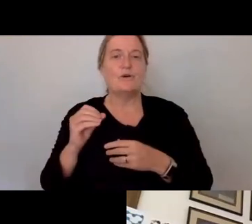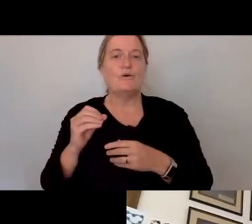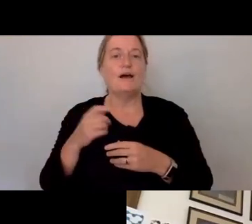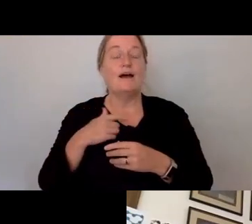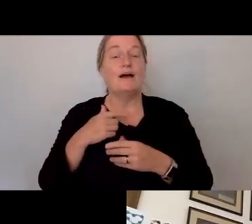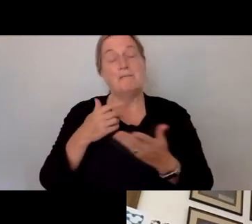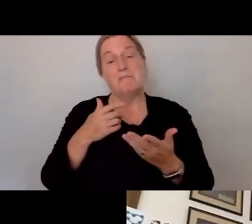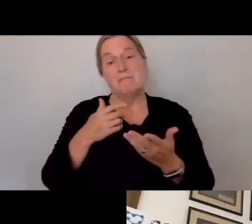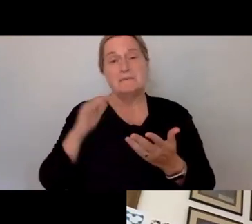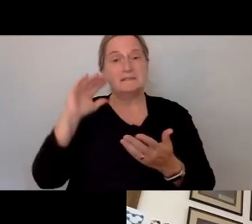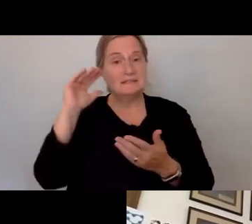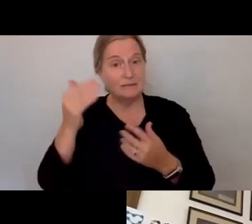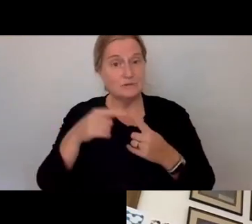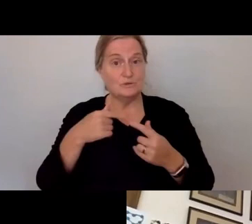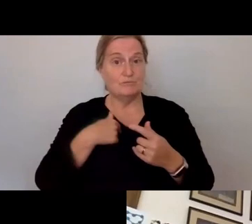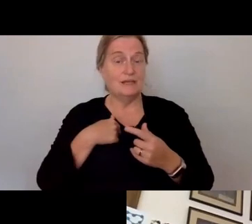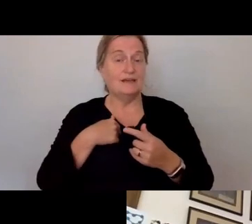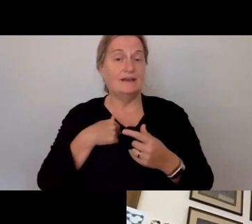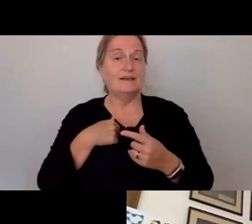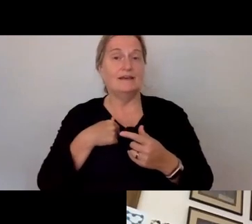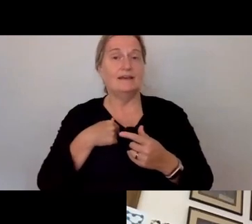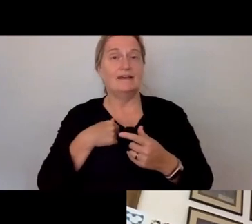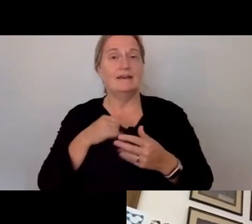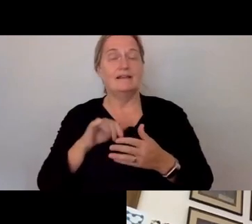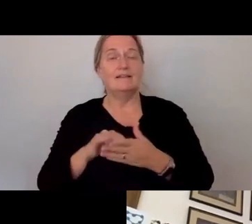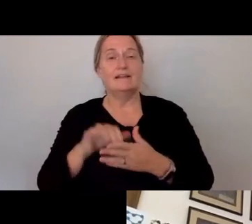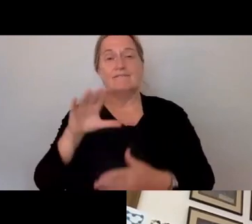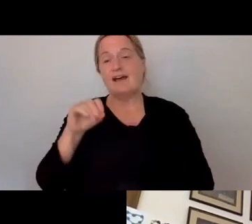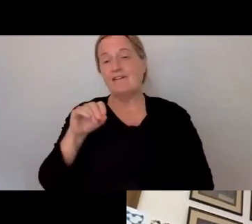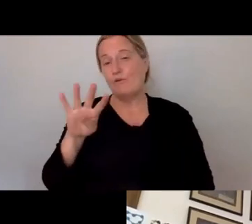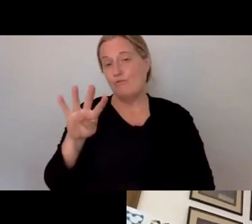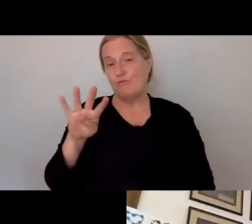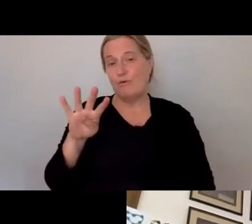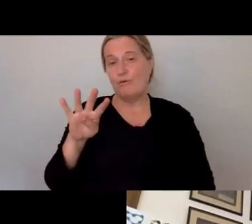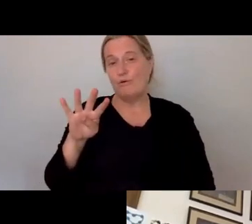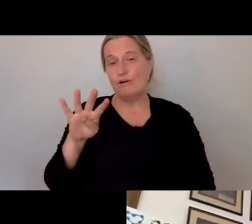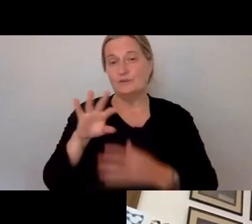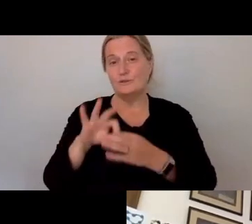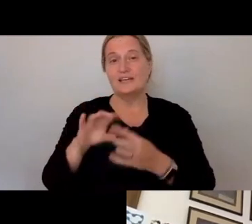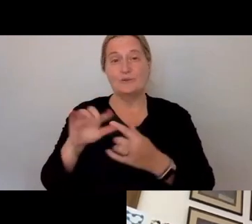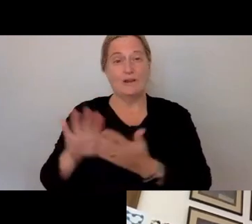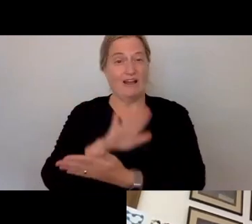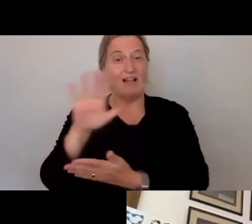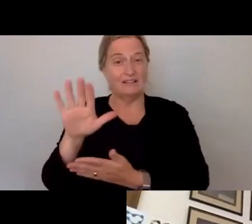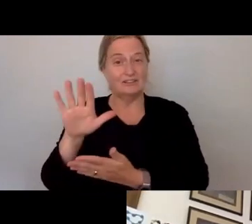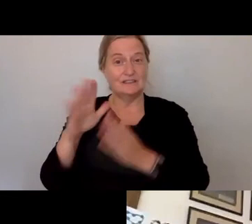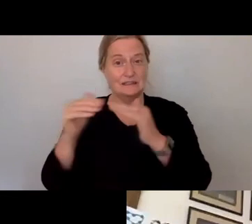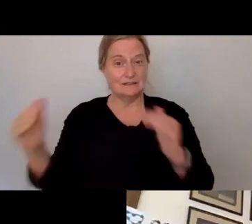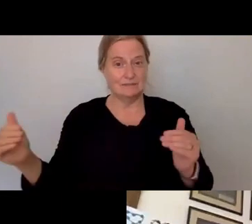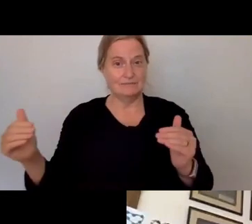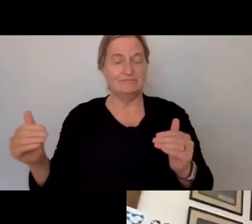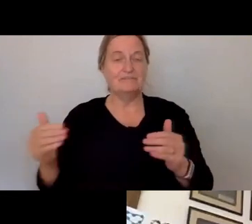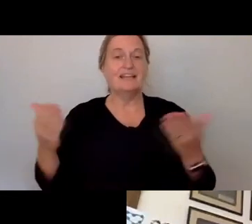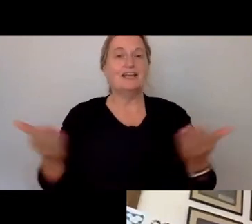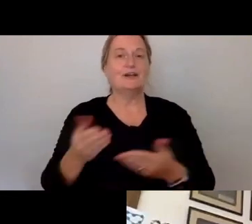think that the same application, 504, it goes into the college system. But here again, the Minnesota